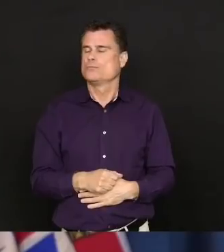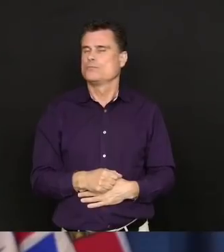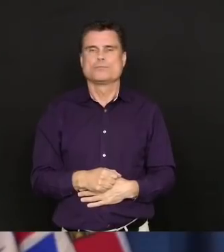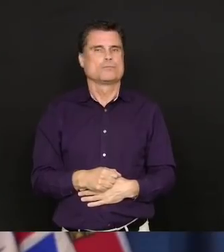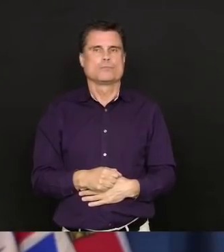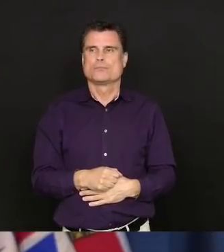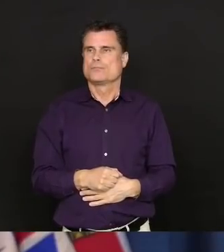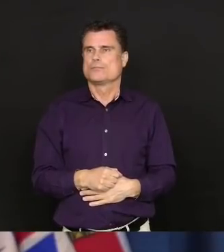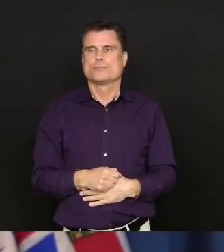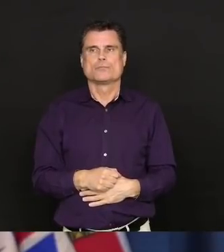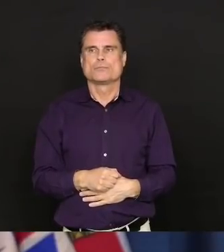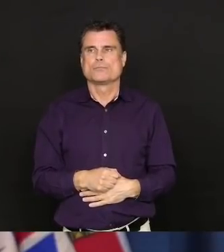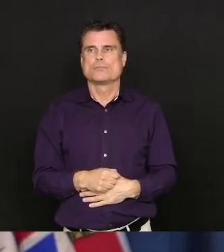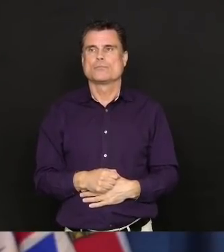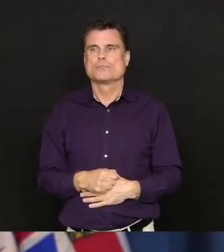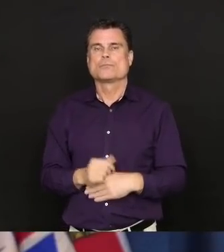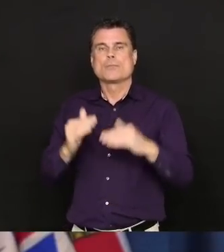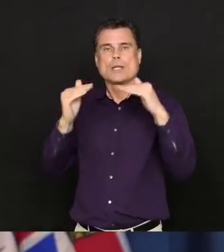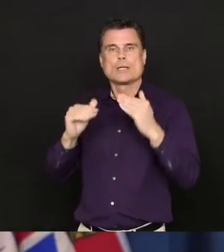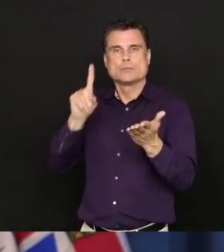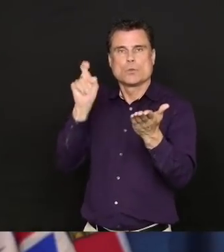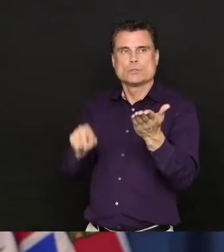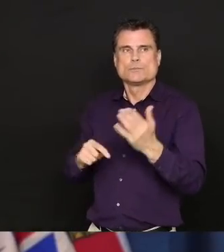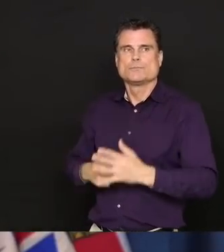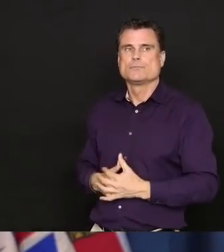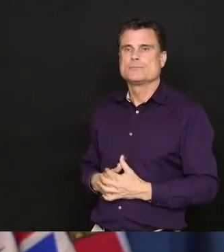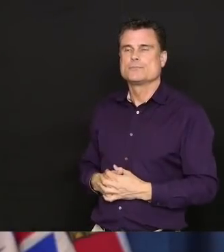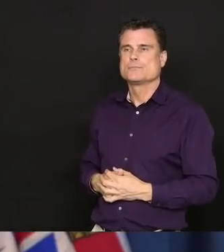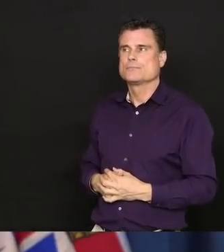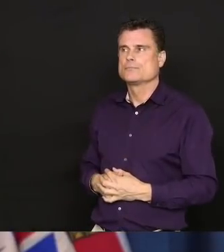Next question is from Jeff Andreas, Radio NL.